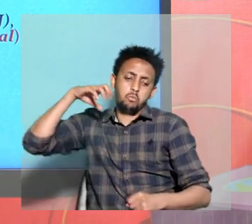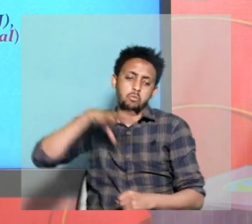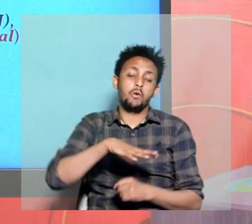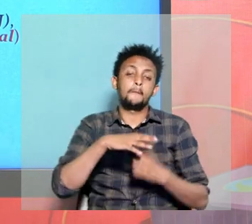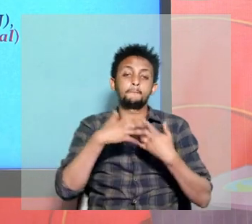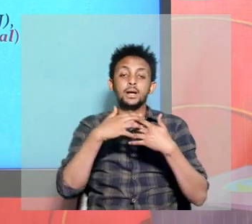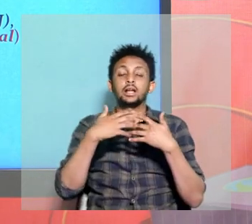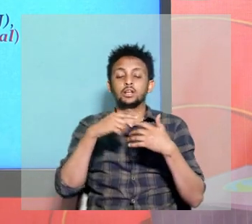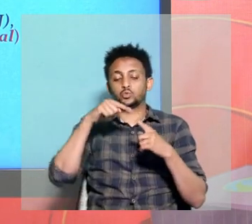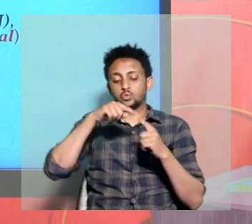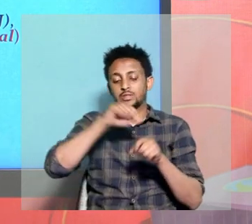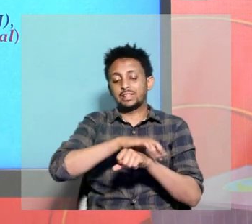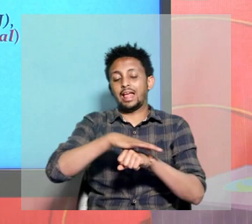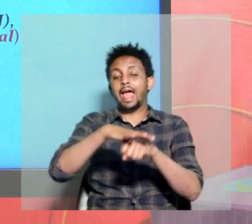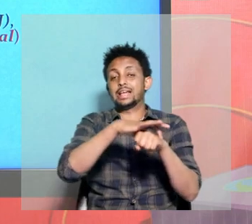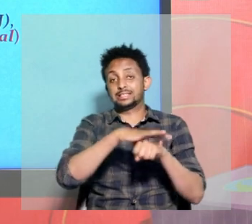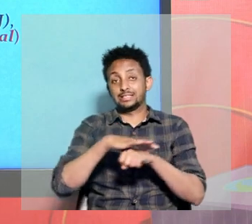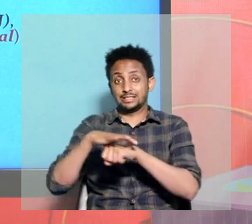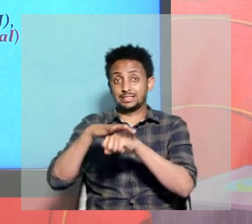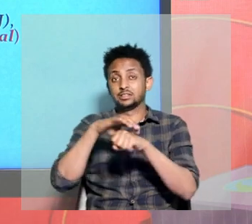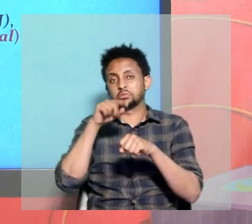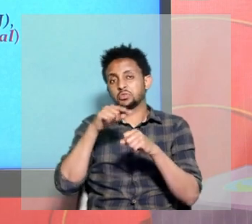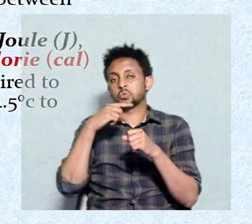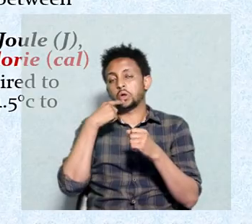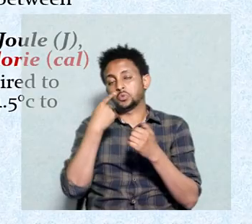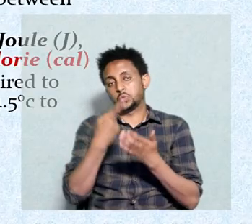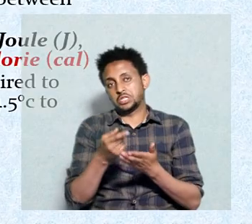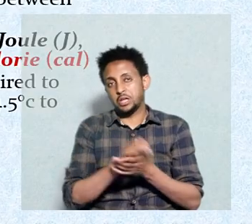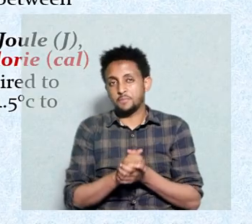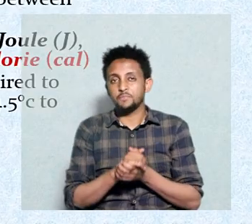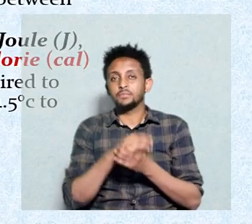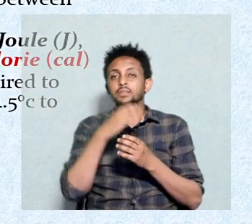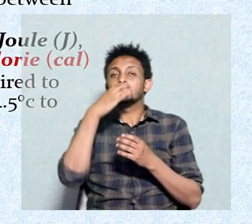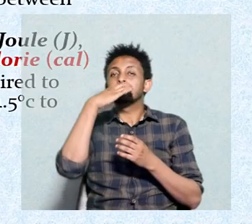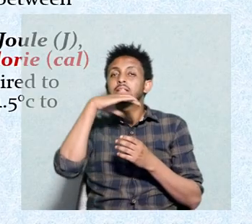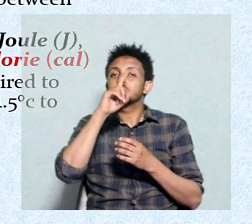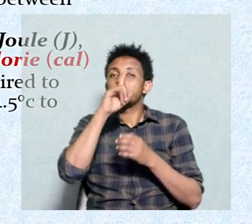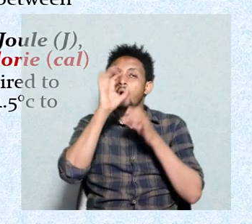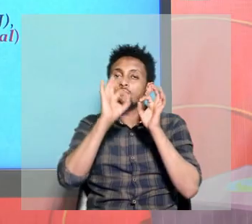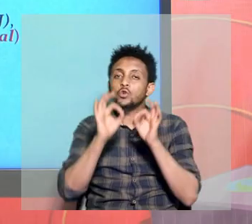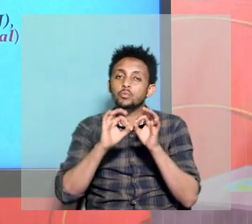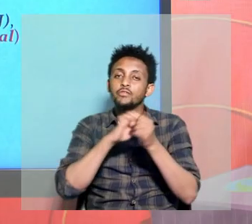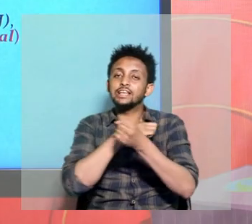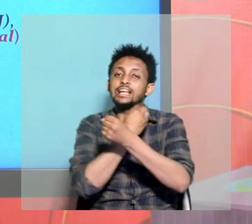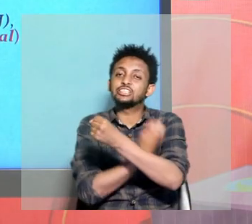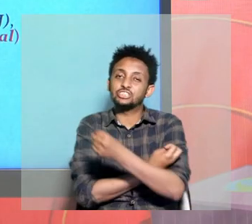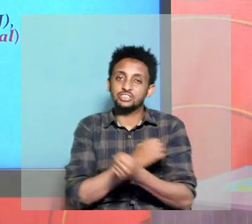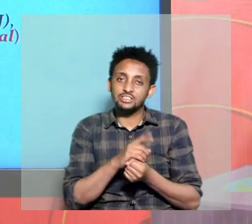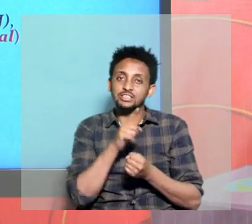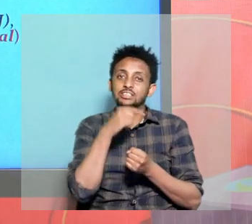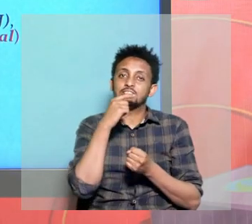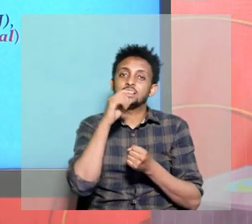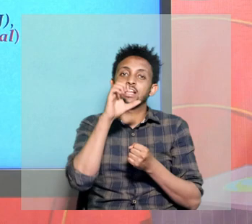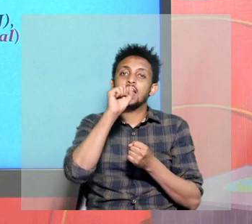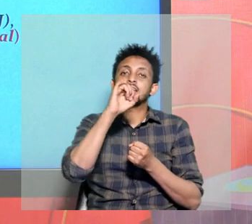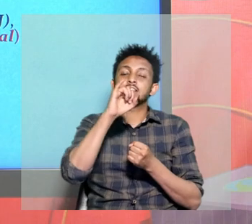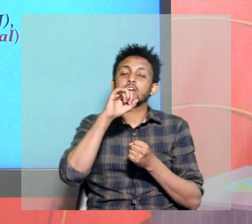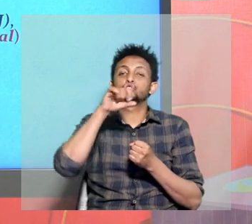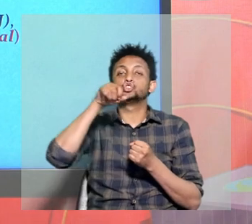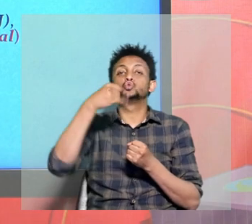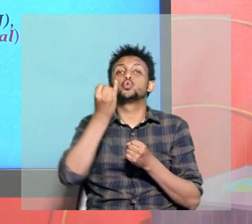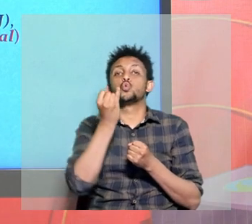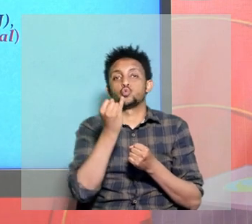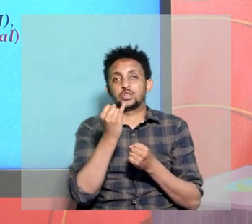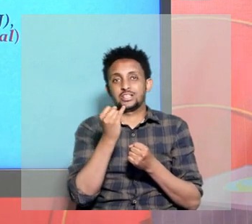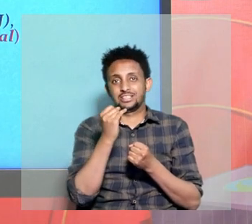electromagnetic pulse towards the Earth. Okay, this is what it says. Since heat is one form of energy, its SI unit is joule,